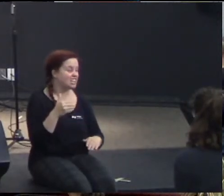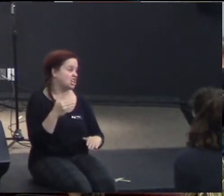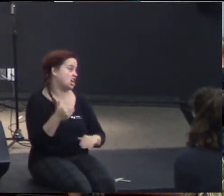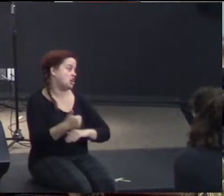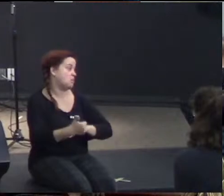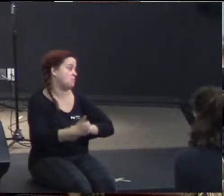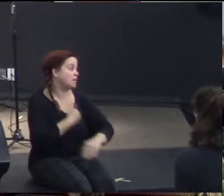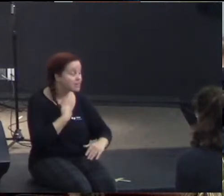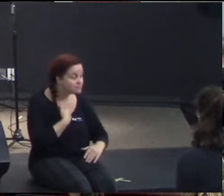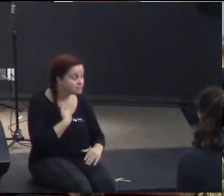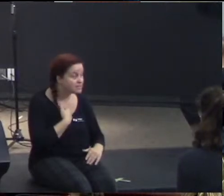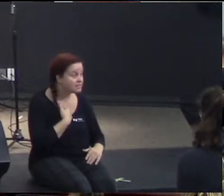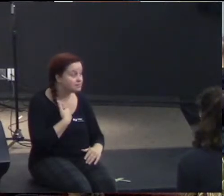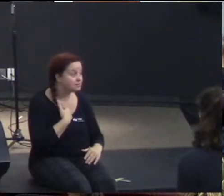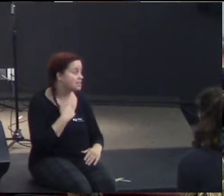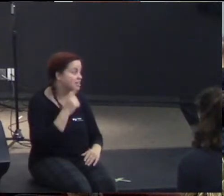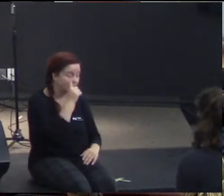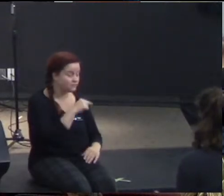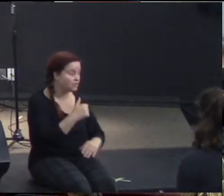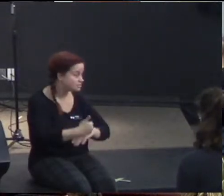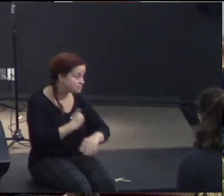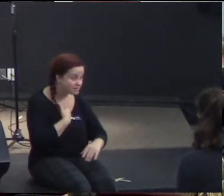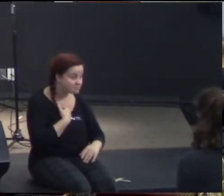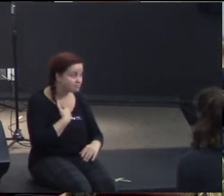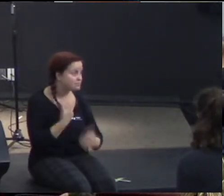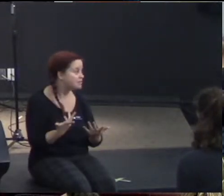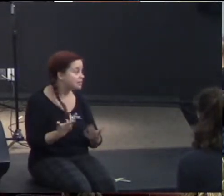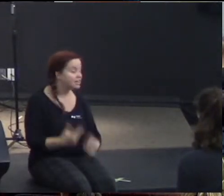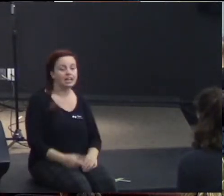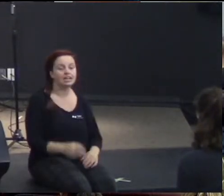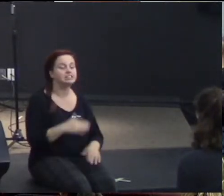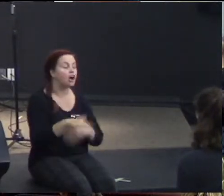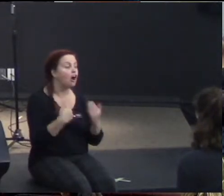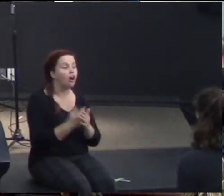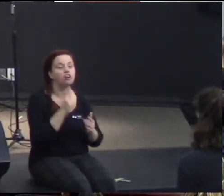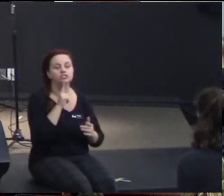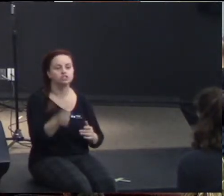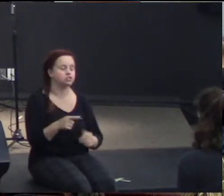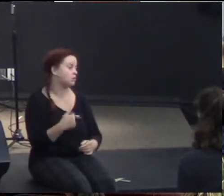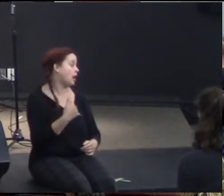point. It's exactly true. I'm a slob.